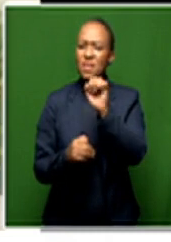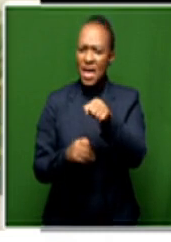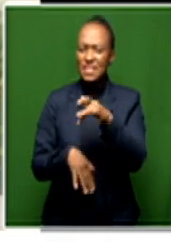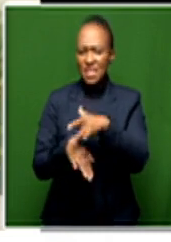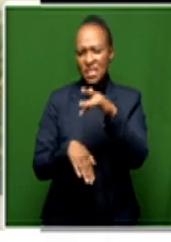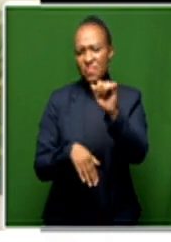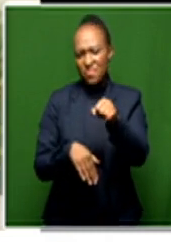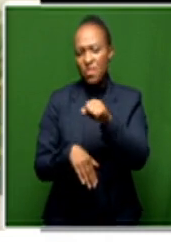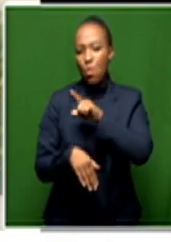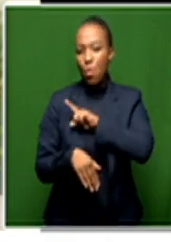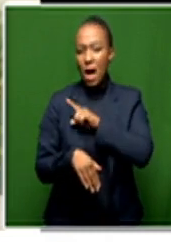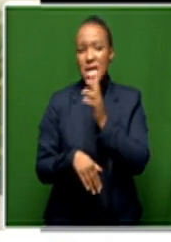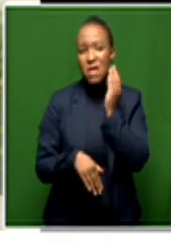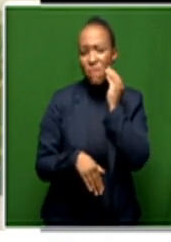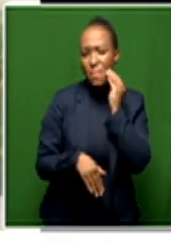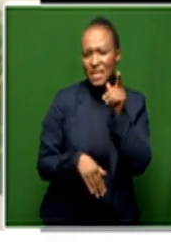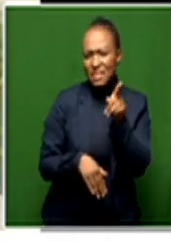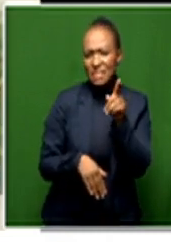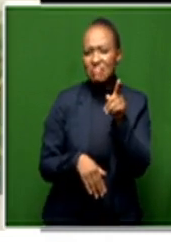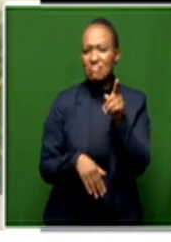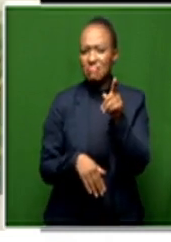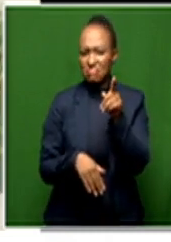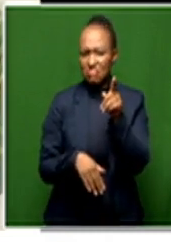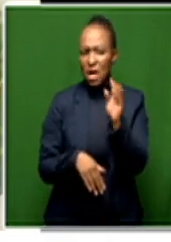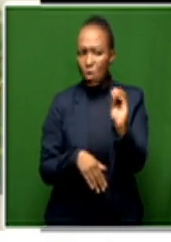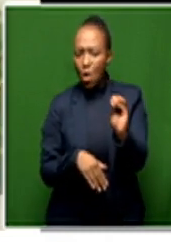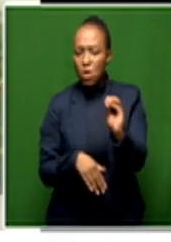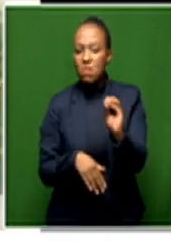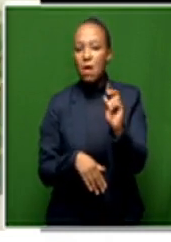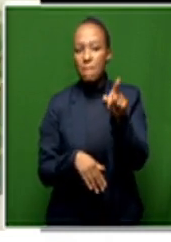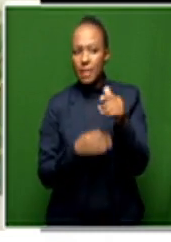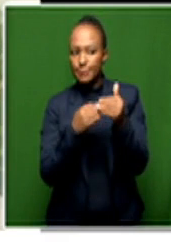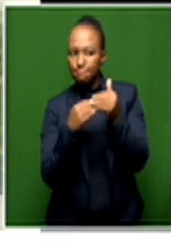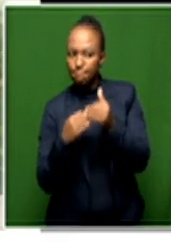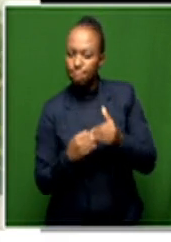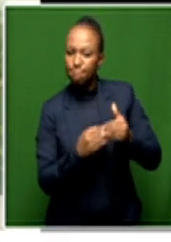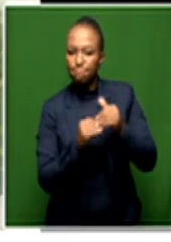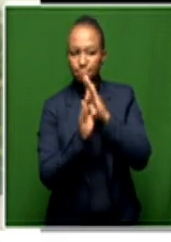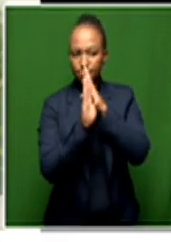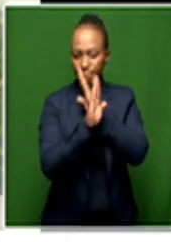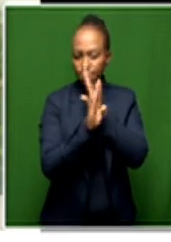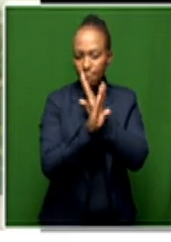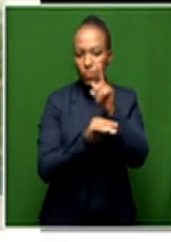that there may be information which will have to be guarded for the sake